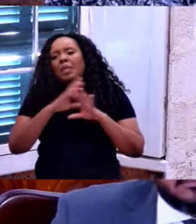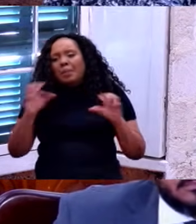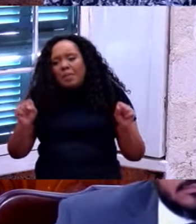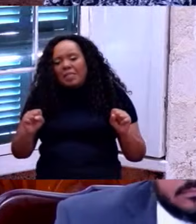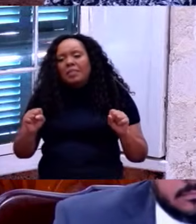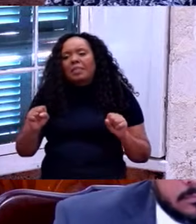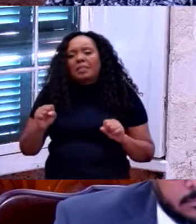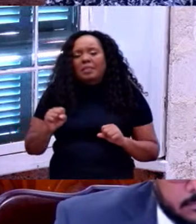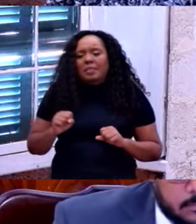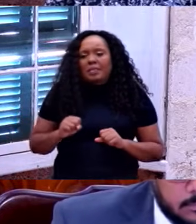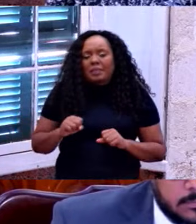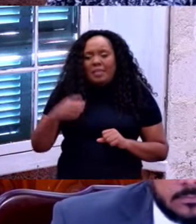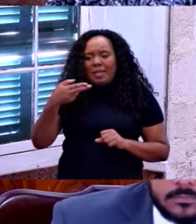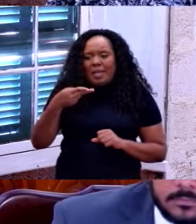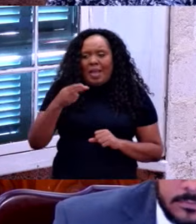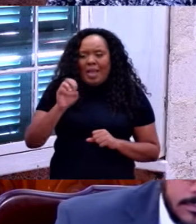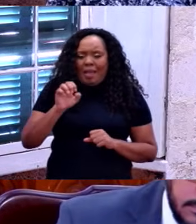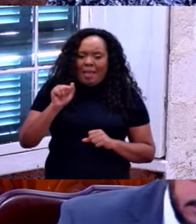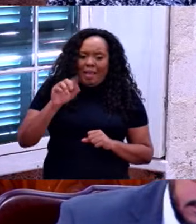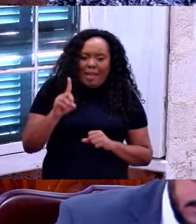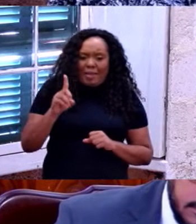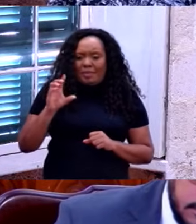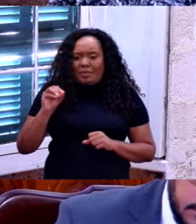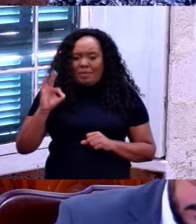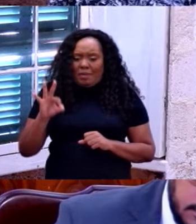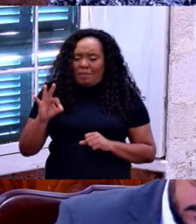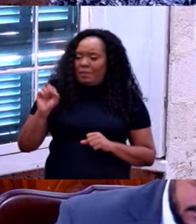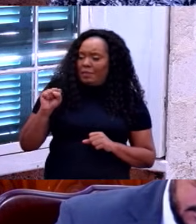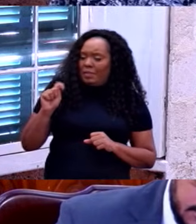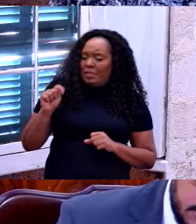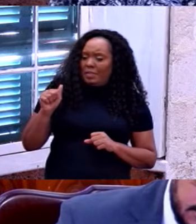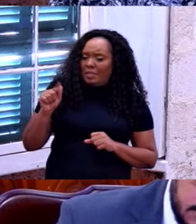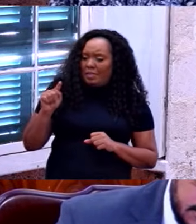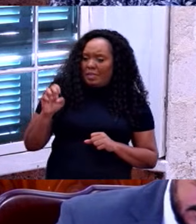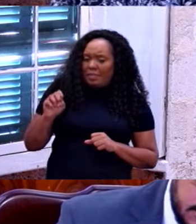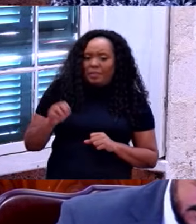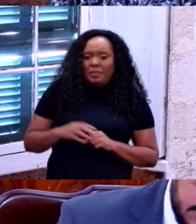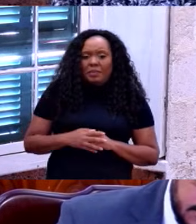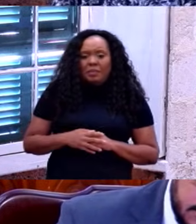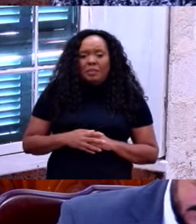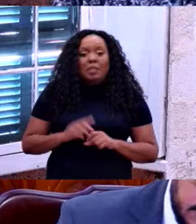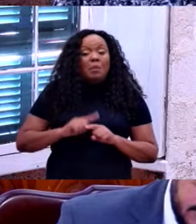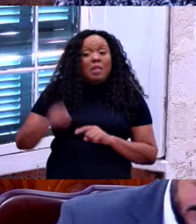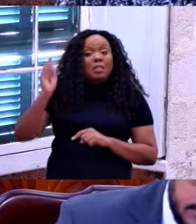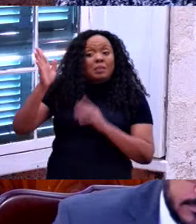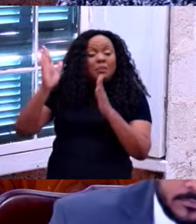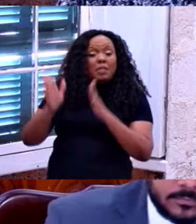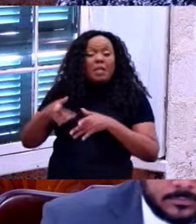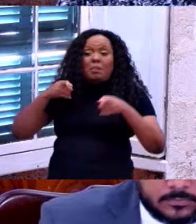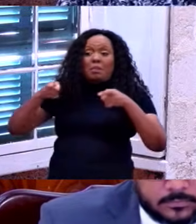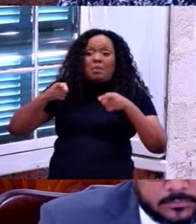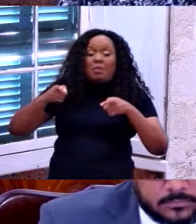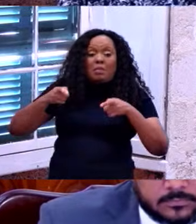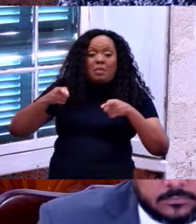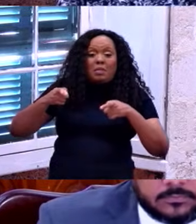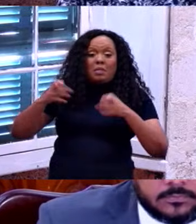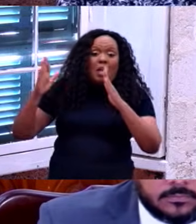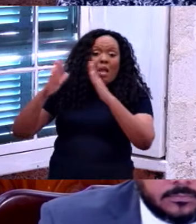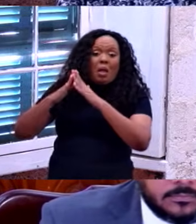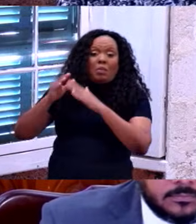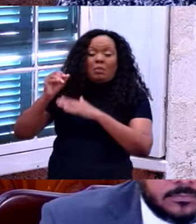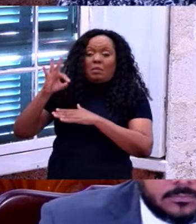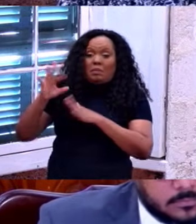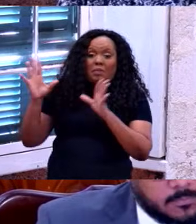important. The Speaker is an important person. The Speaker manages the House of Assembly. And if we're talking about independent Speaker and we're